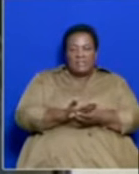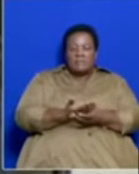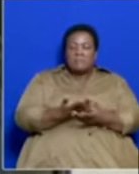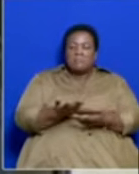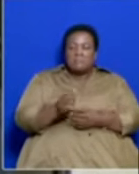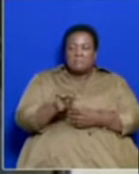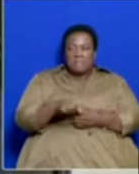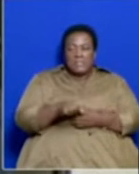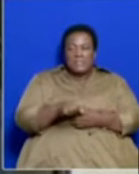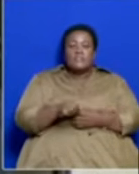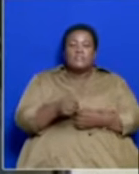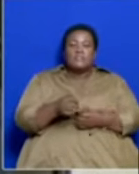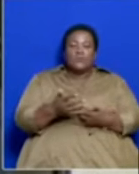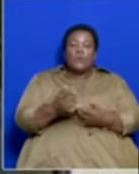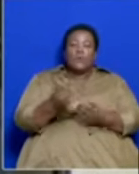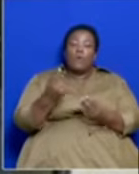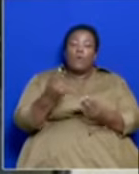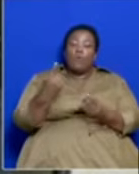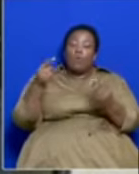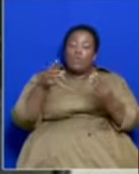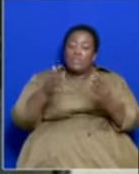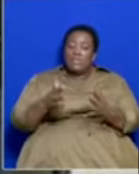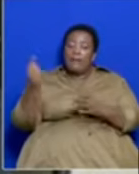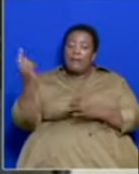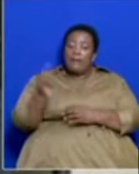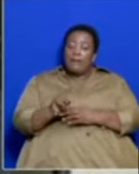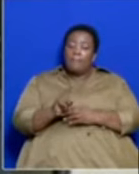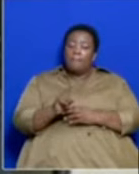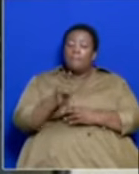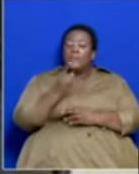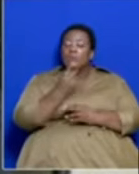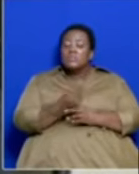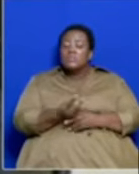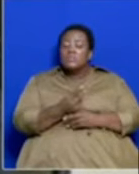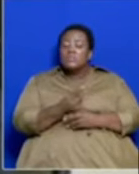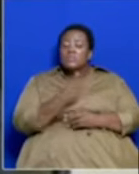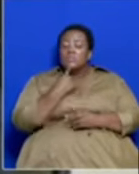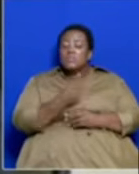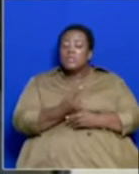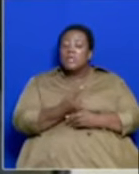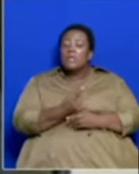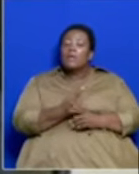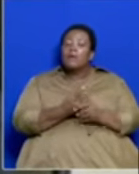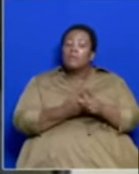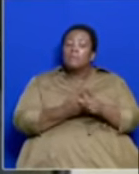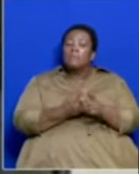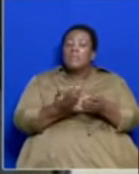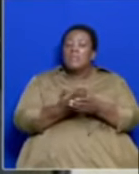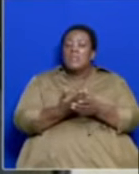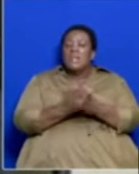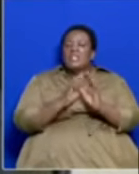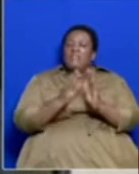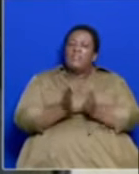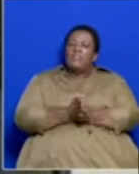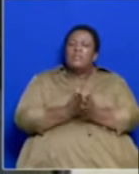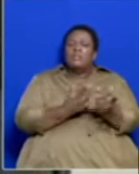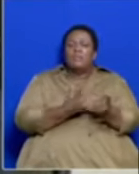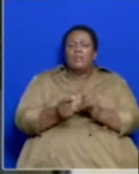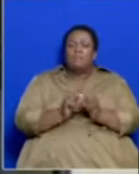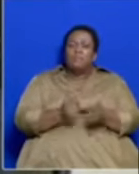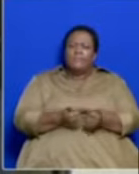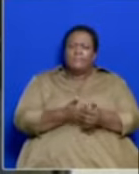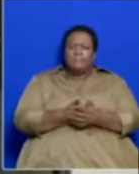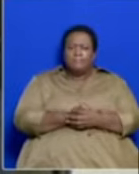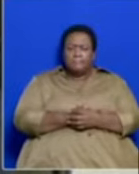auditors comes, they will say, in this matter, everything was done, and it was done on